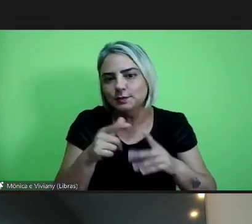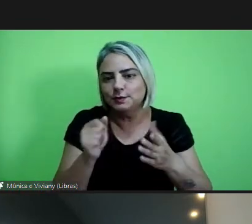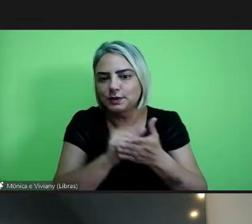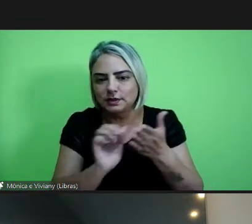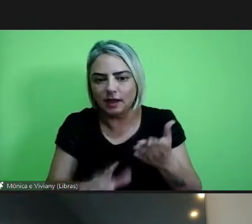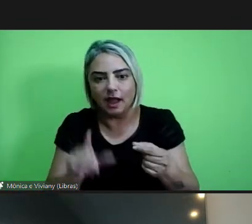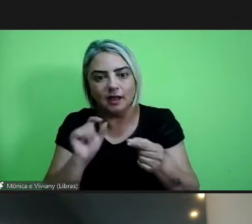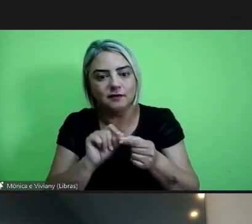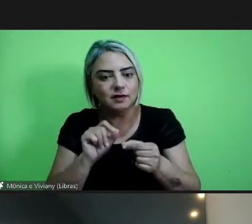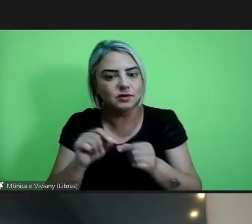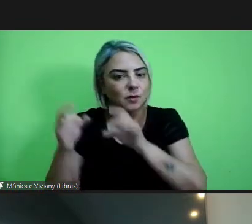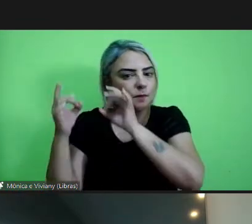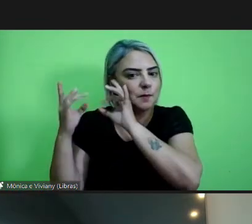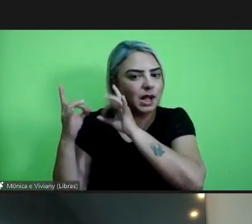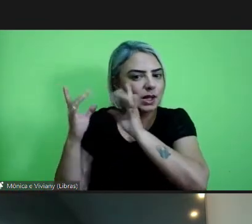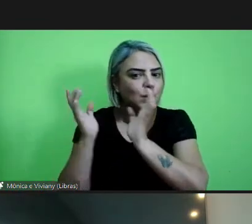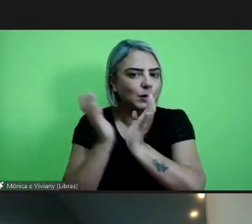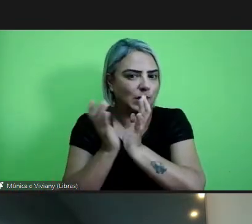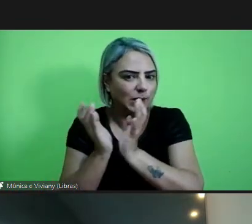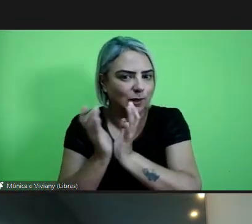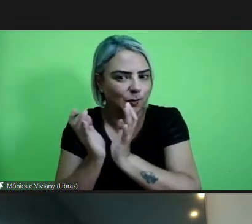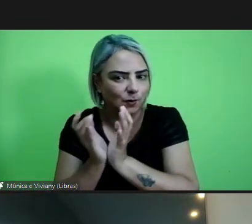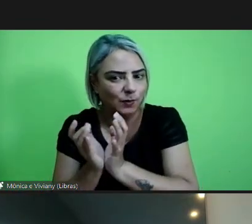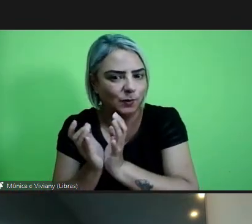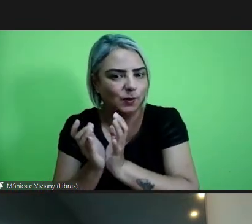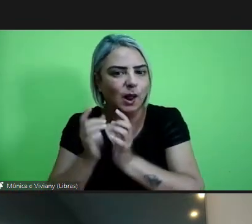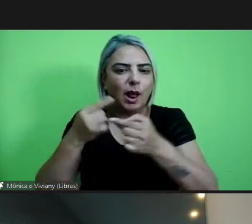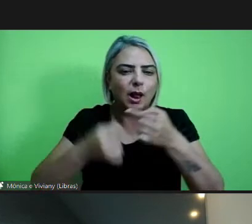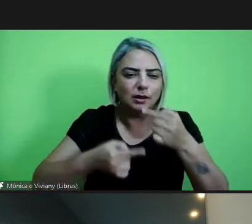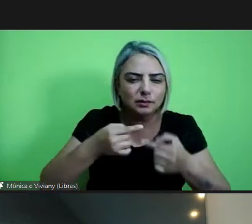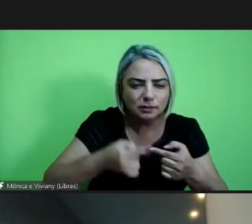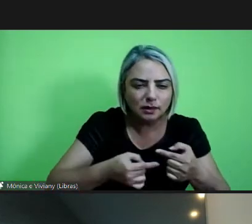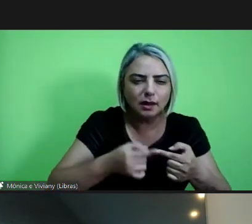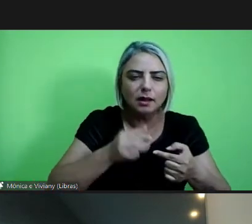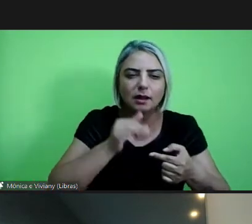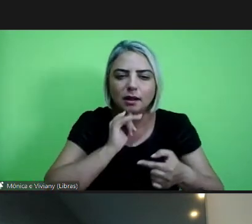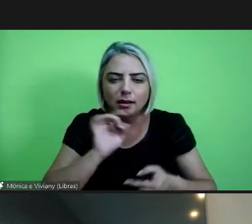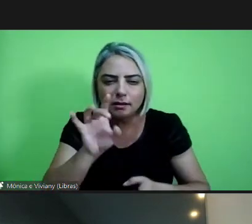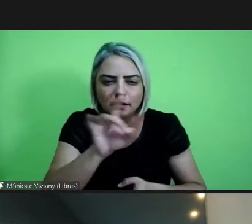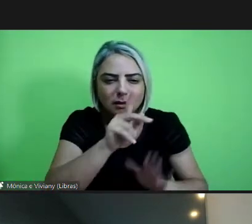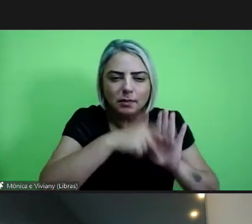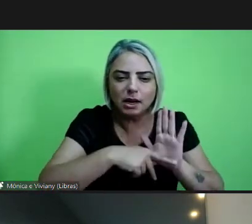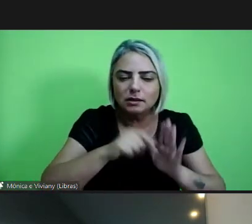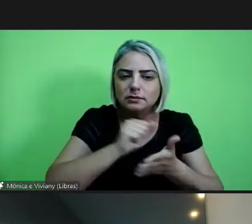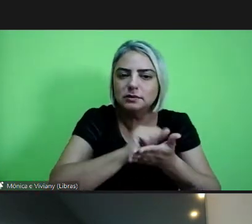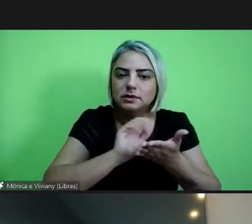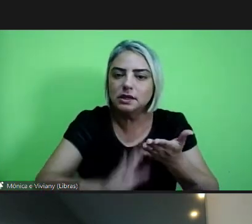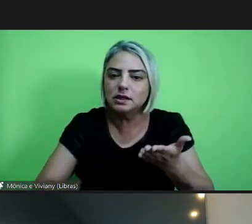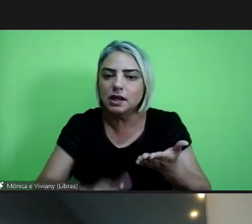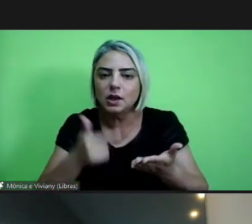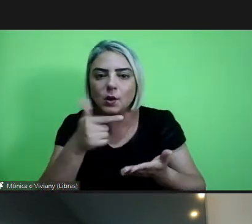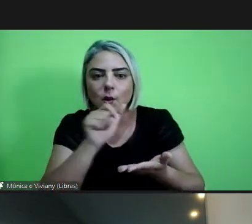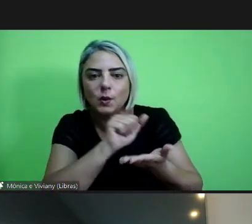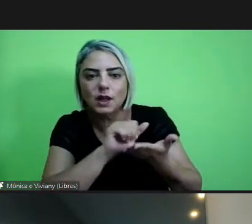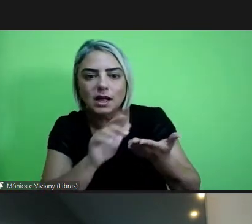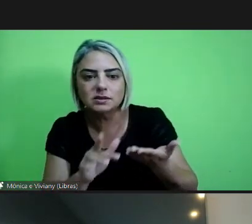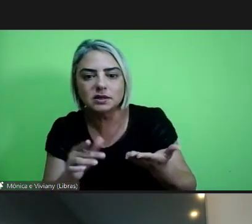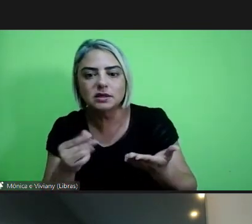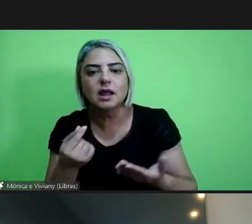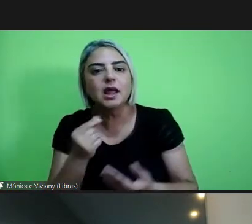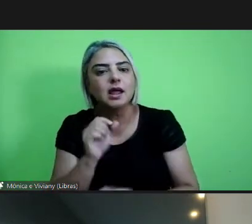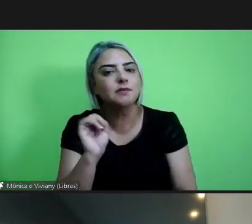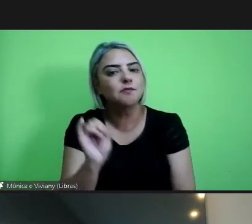about doing this, and then we listen to the team, and then we discuss the cases, we plan activities and